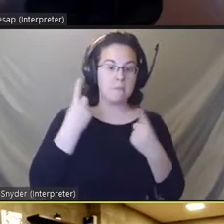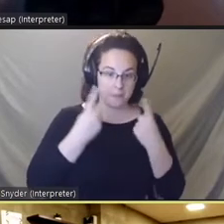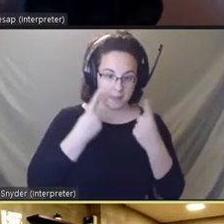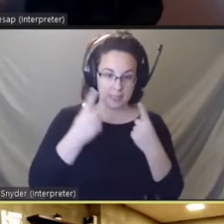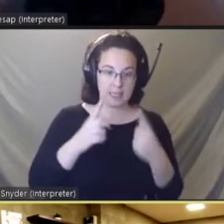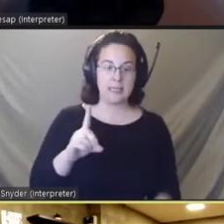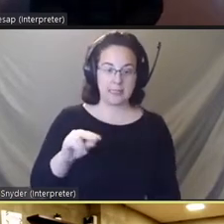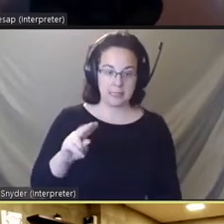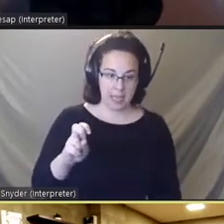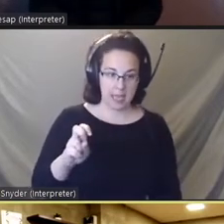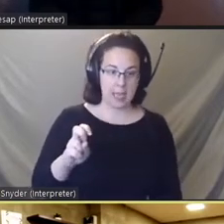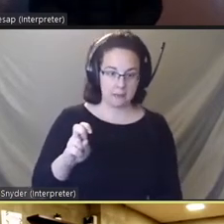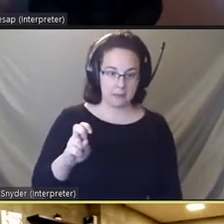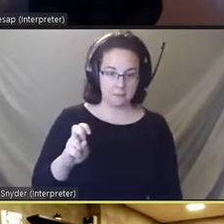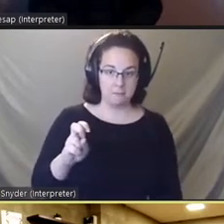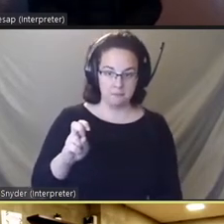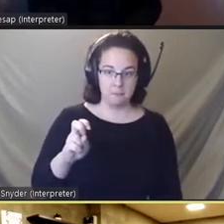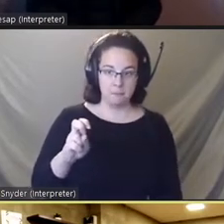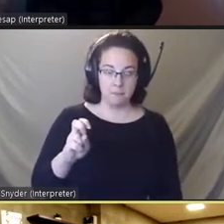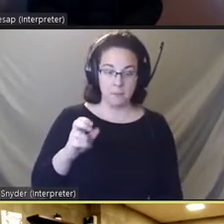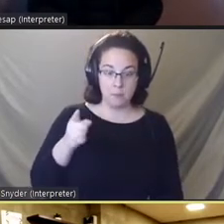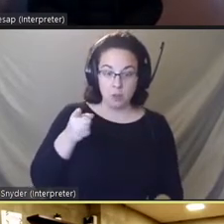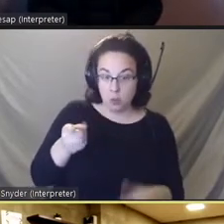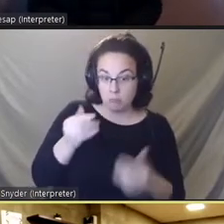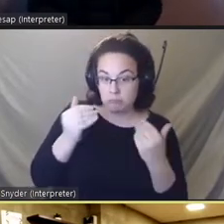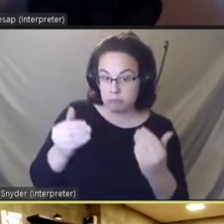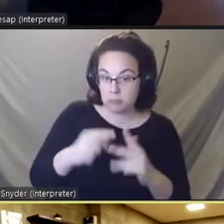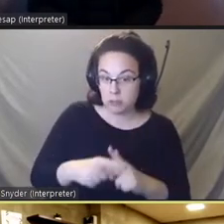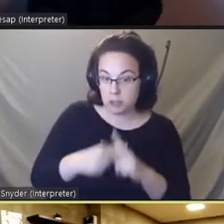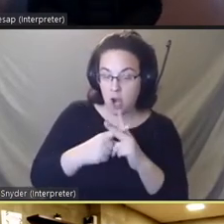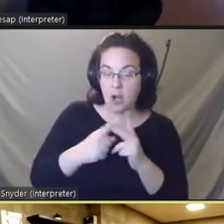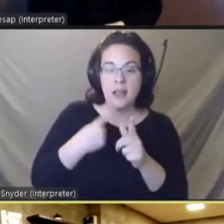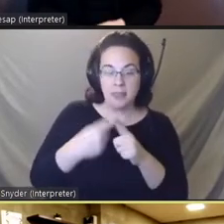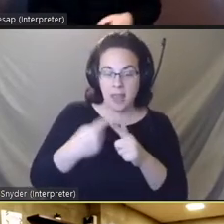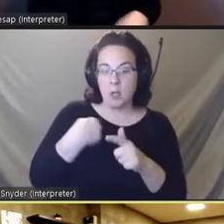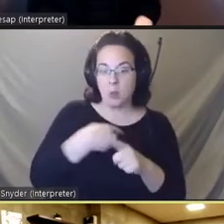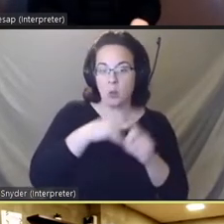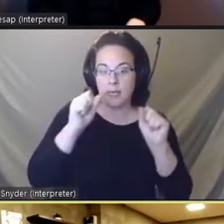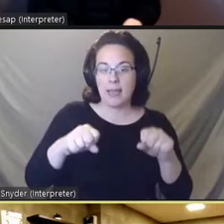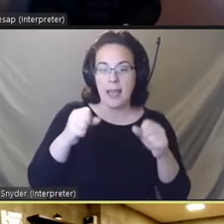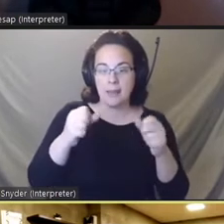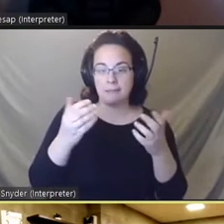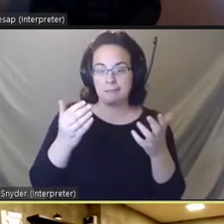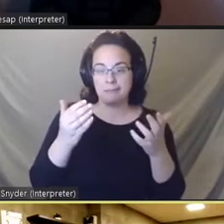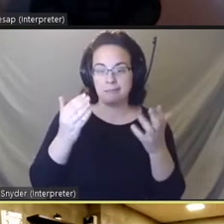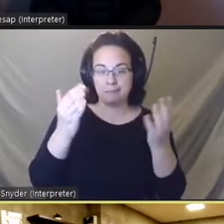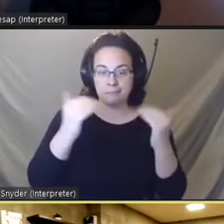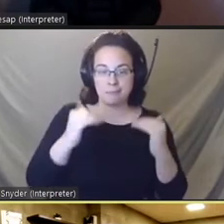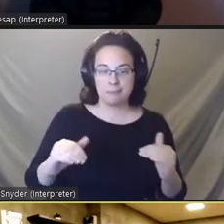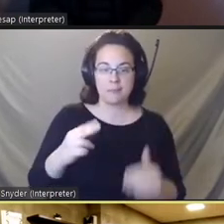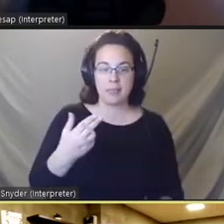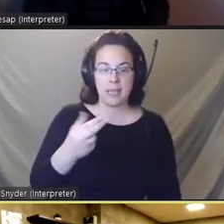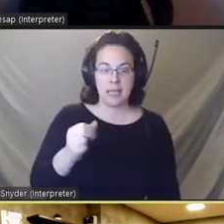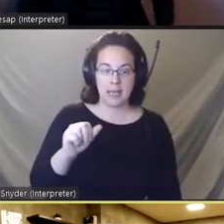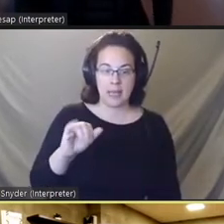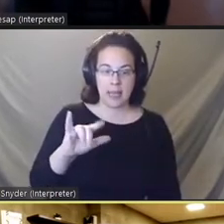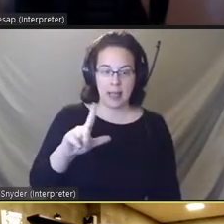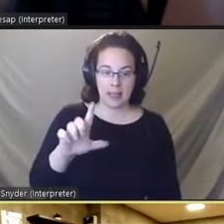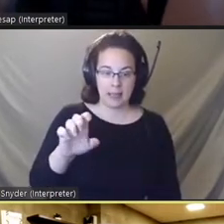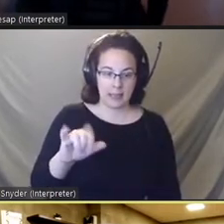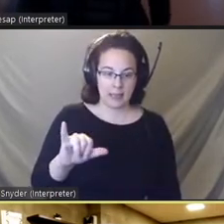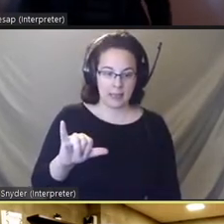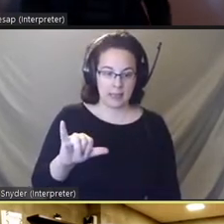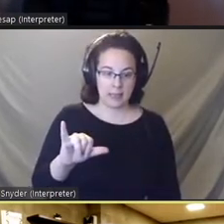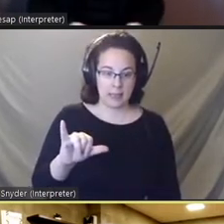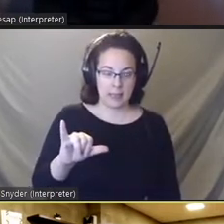you you start off with your part, and then we can move on to Haley, maybe we should just take